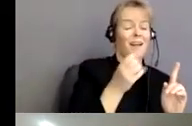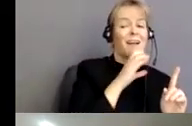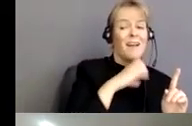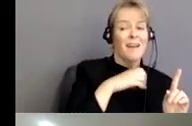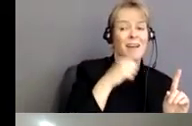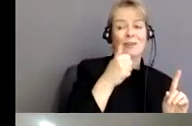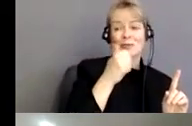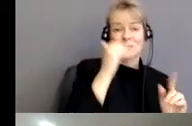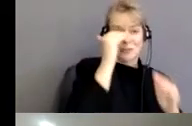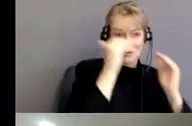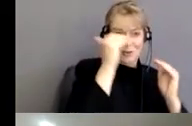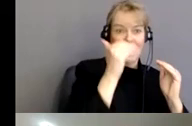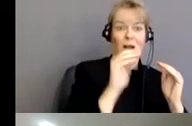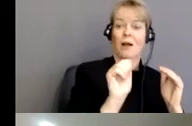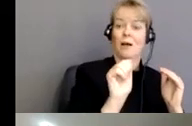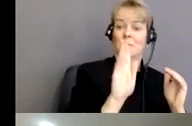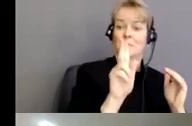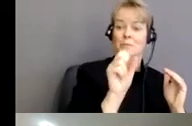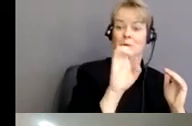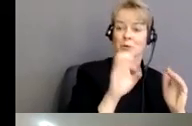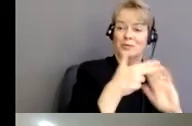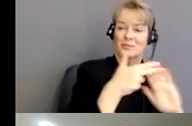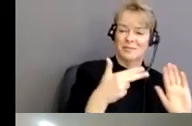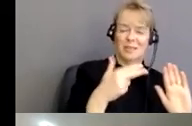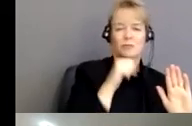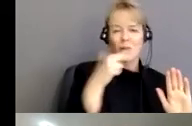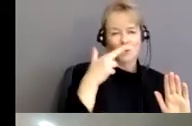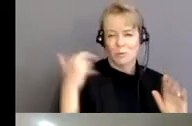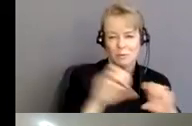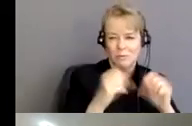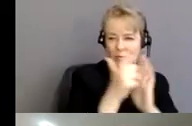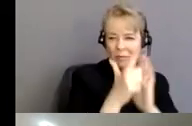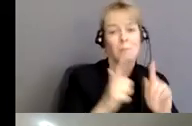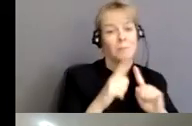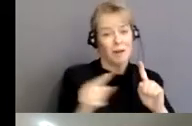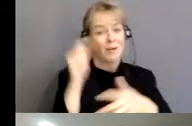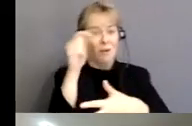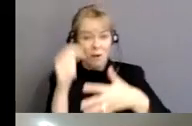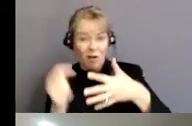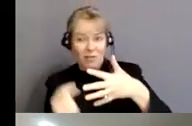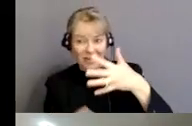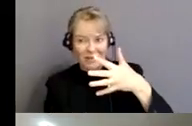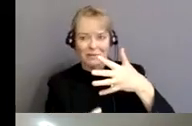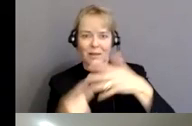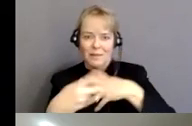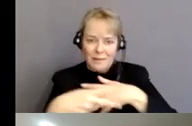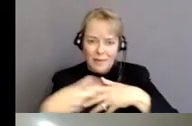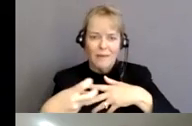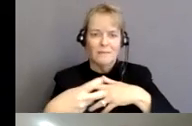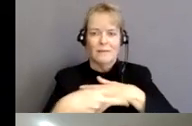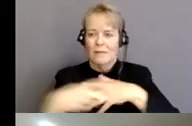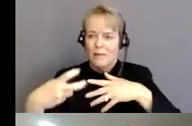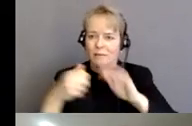finances that you see listed here, around theft of holding a power of attorney, are criminal offenses that can be individuals can be charged